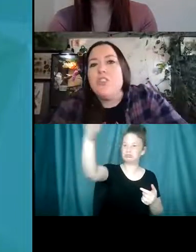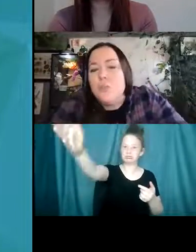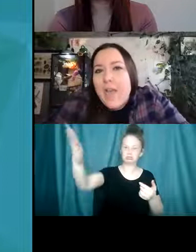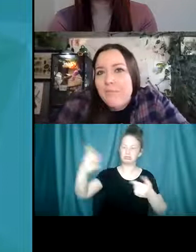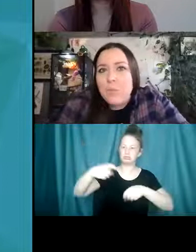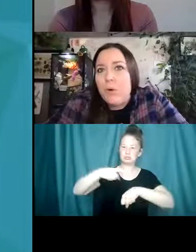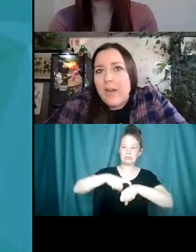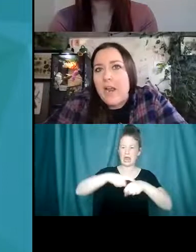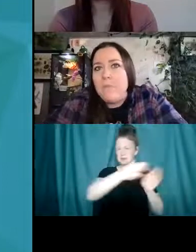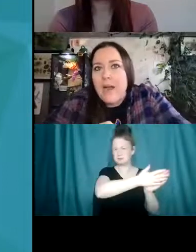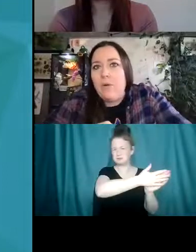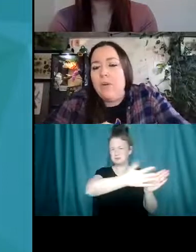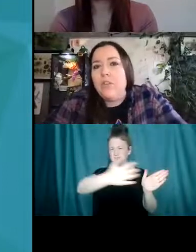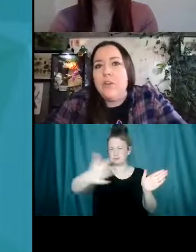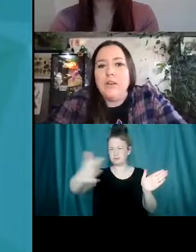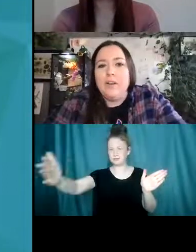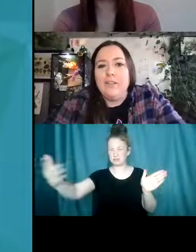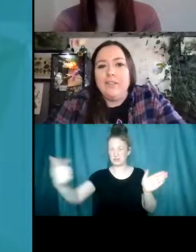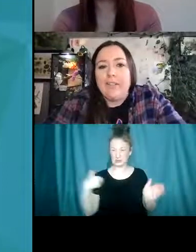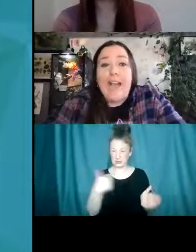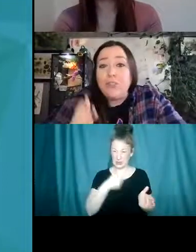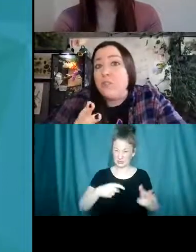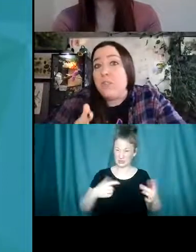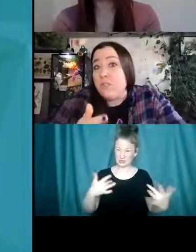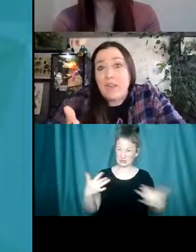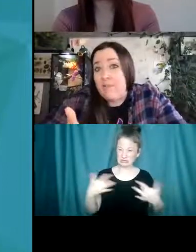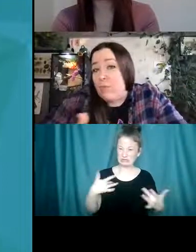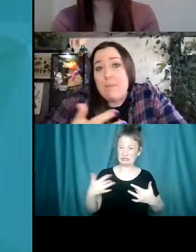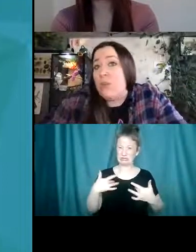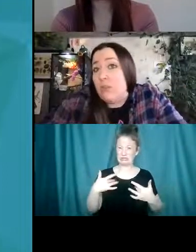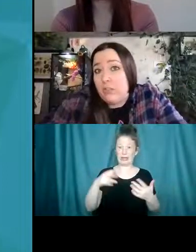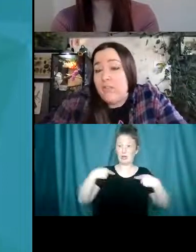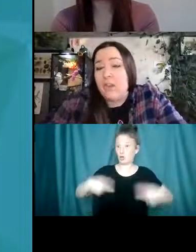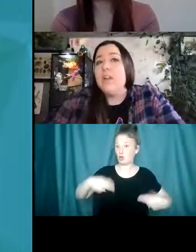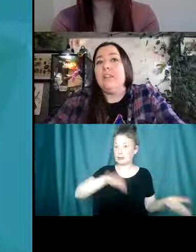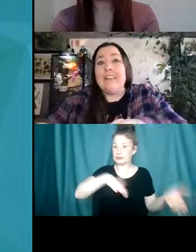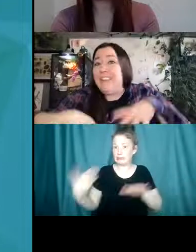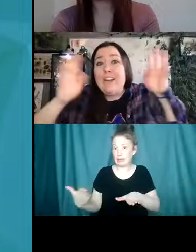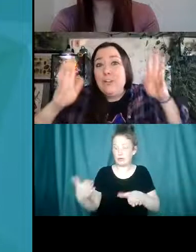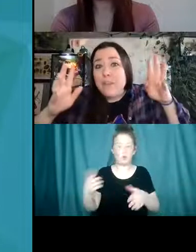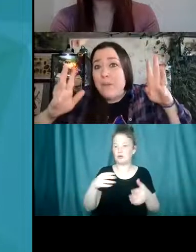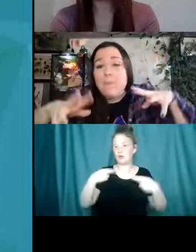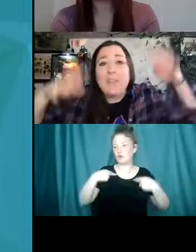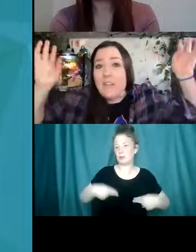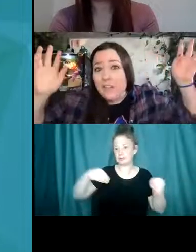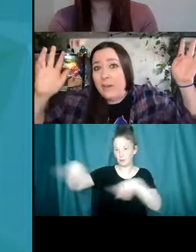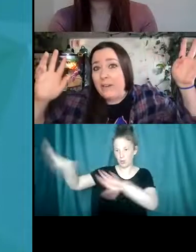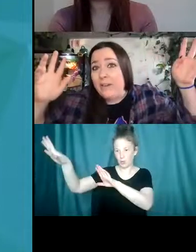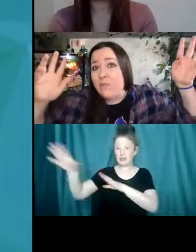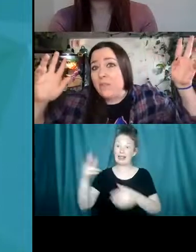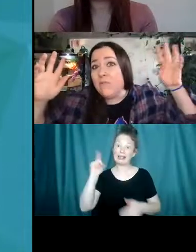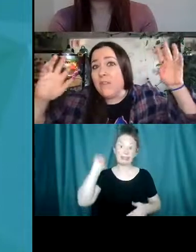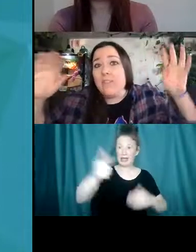time, do we have to worry about the, like after humans are dead or maybe no longer live there, like it later seeping up and then killing